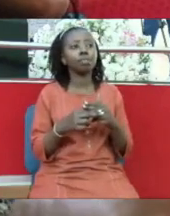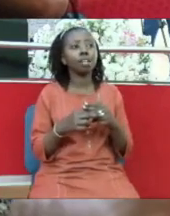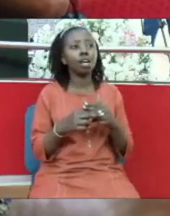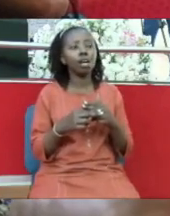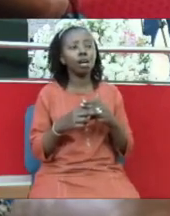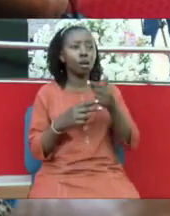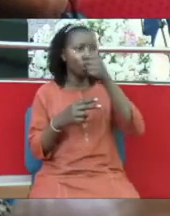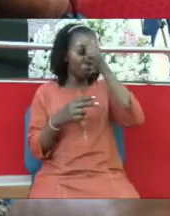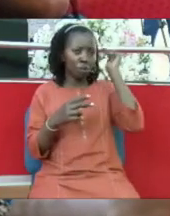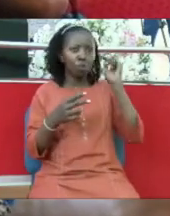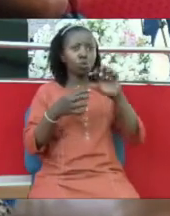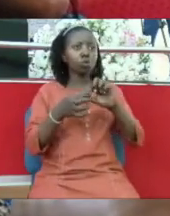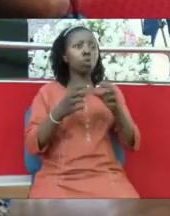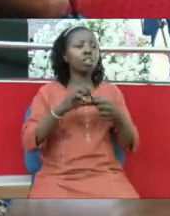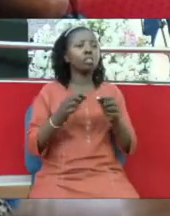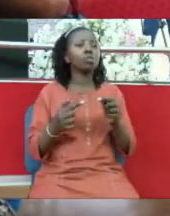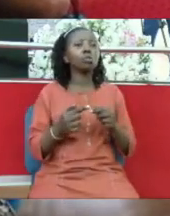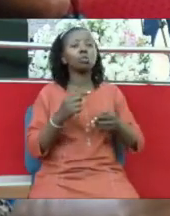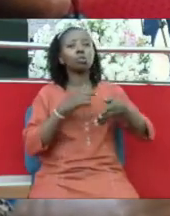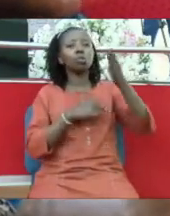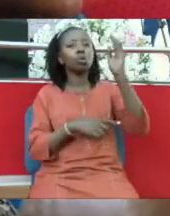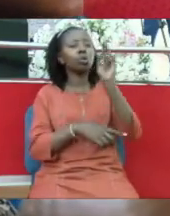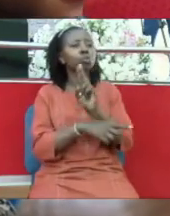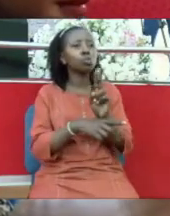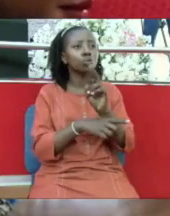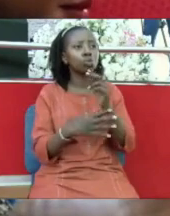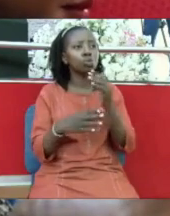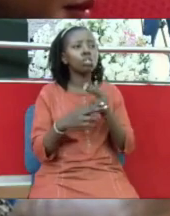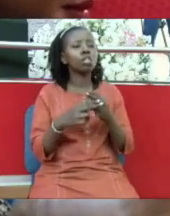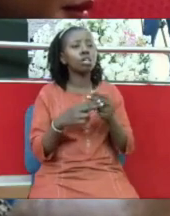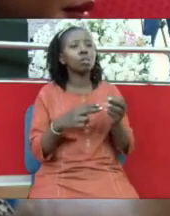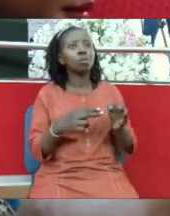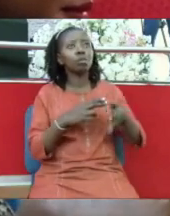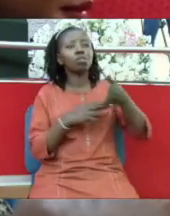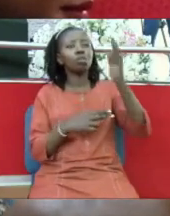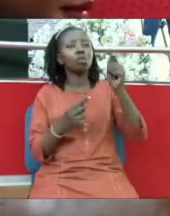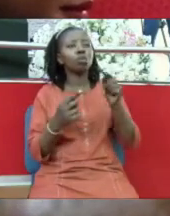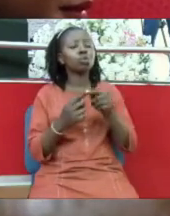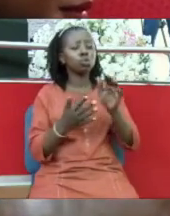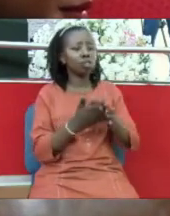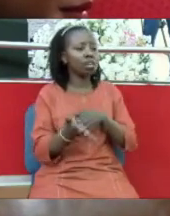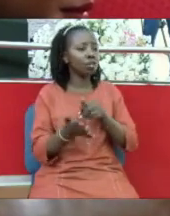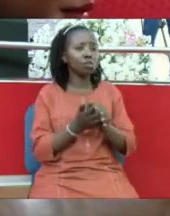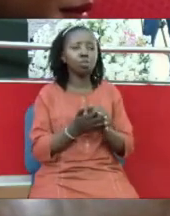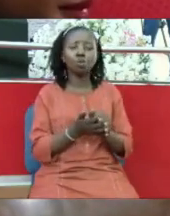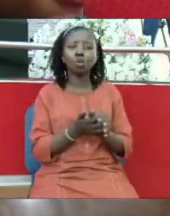God, we can use the name of God to demolish powers and principalities.